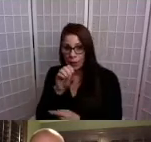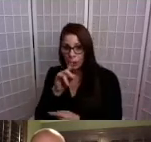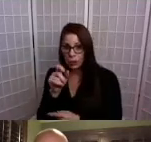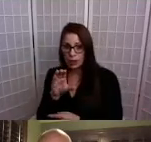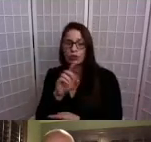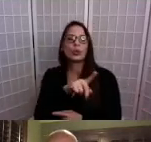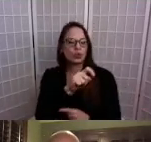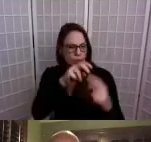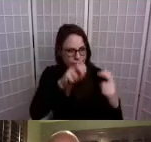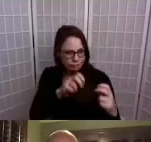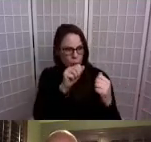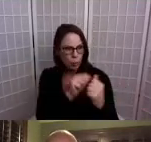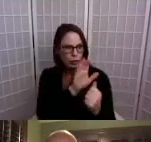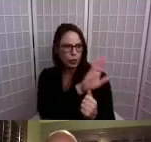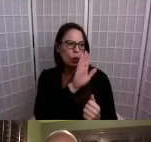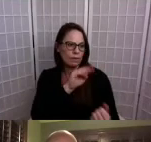your physician.